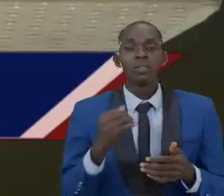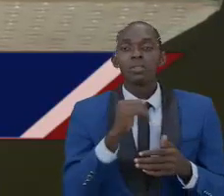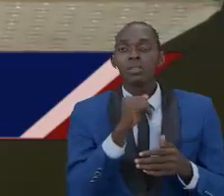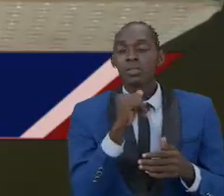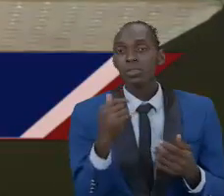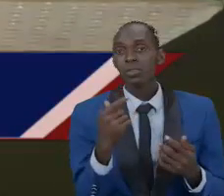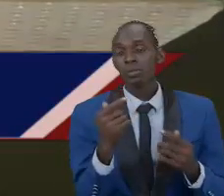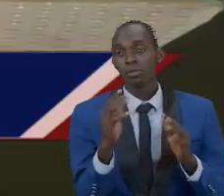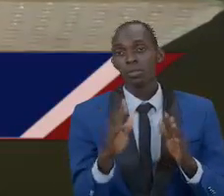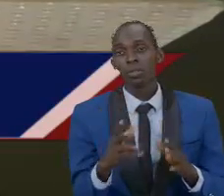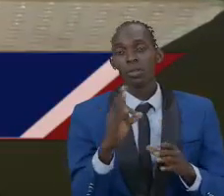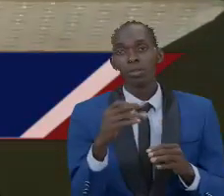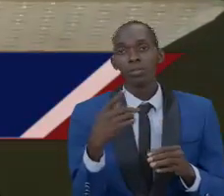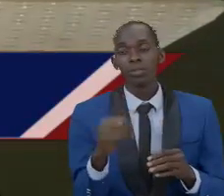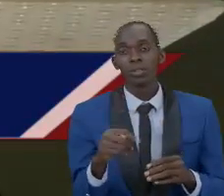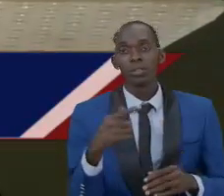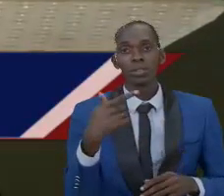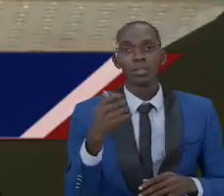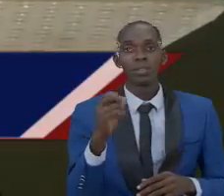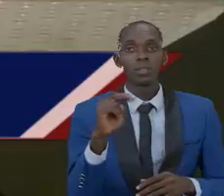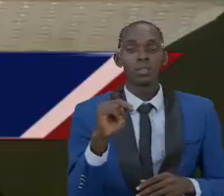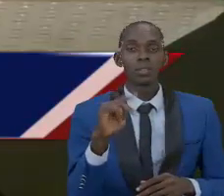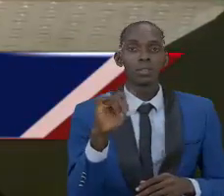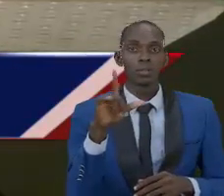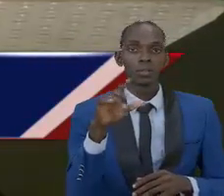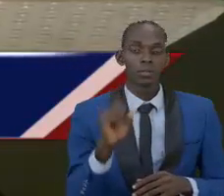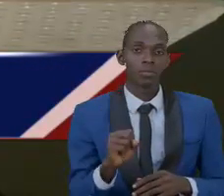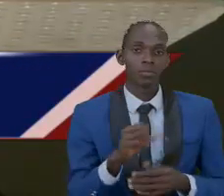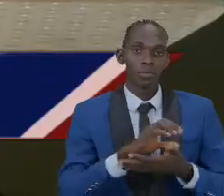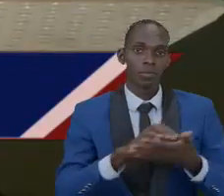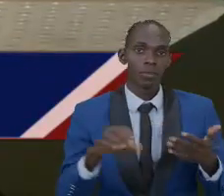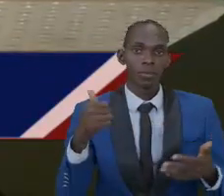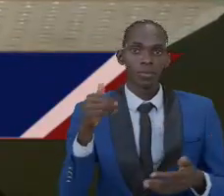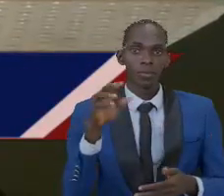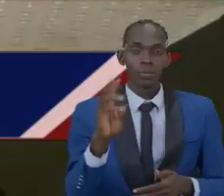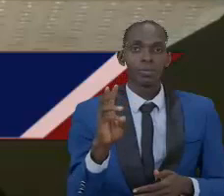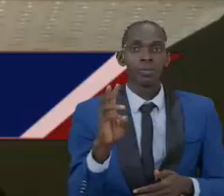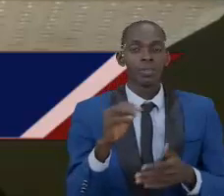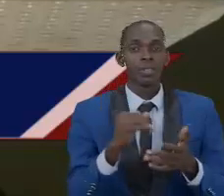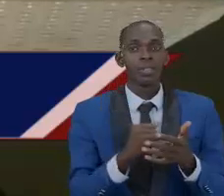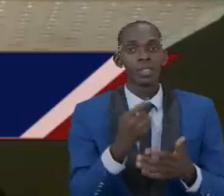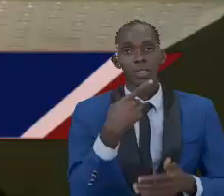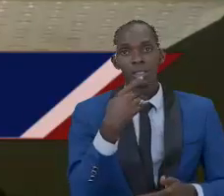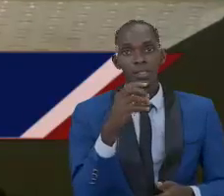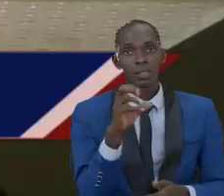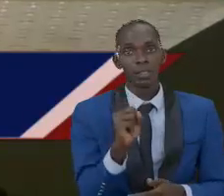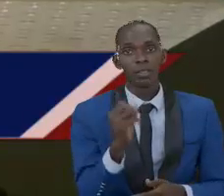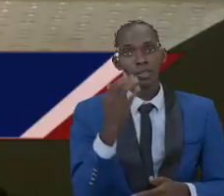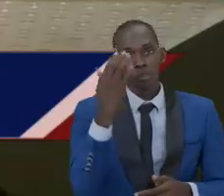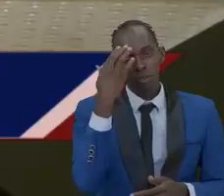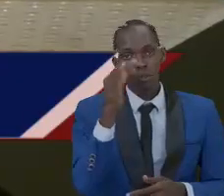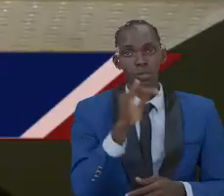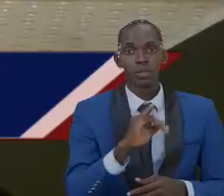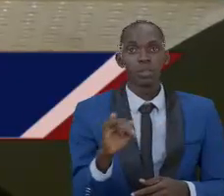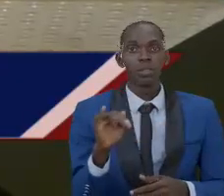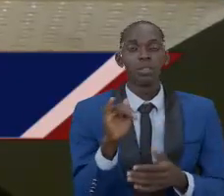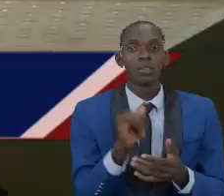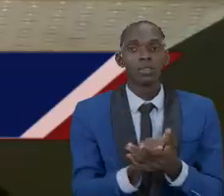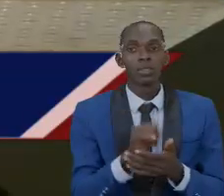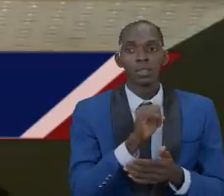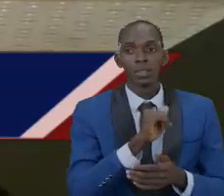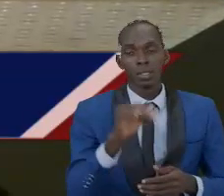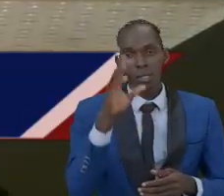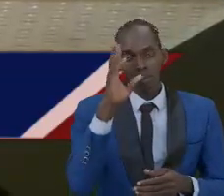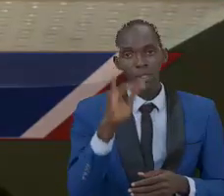sinners obligenters 16. it says that a